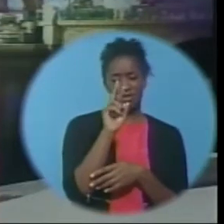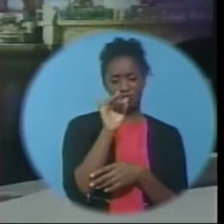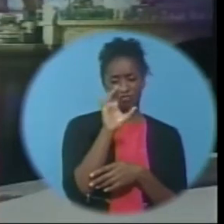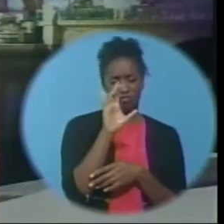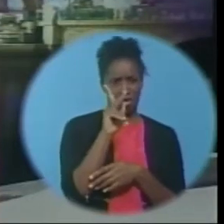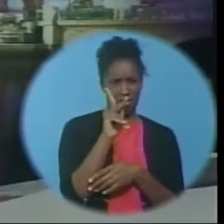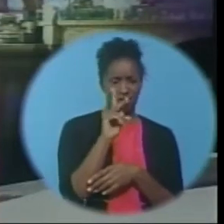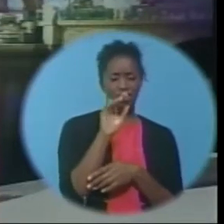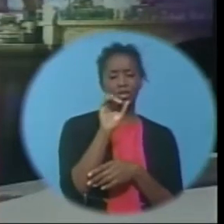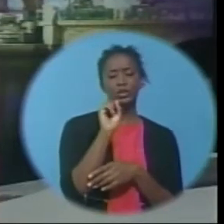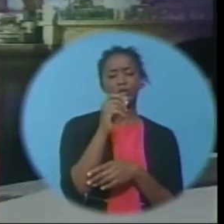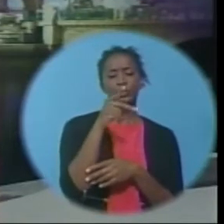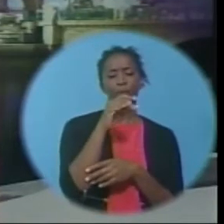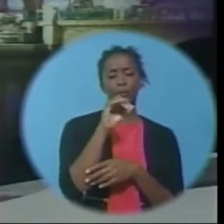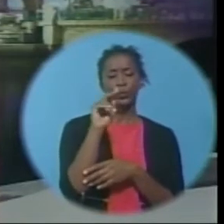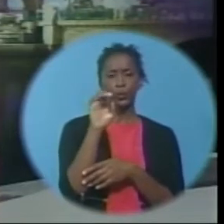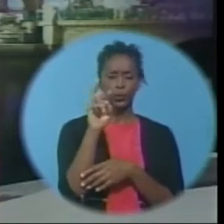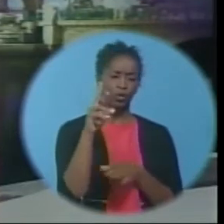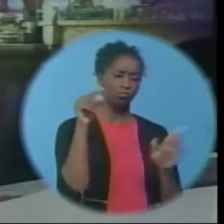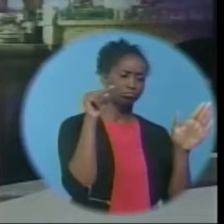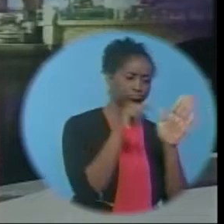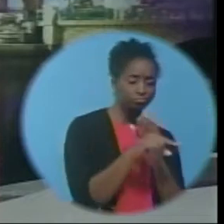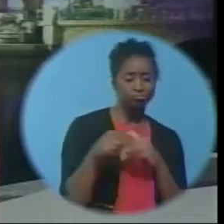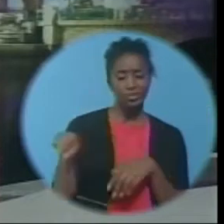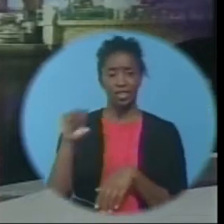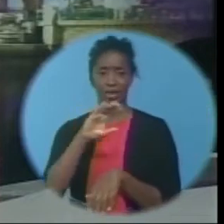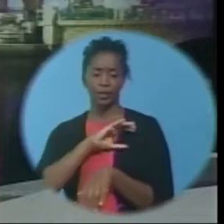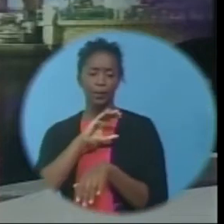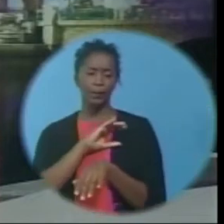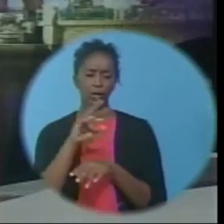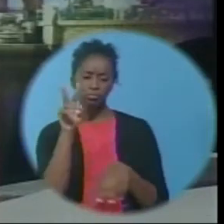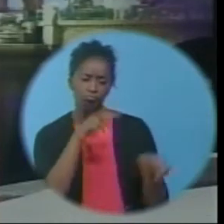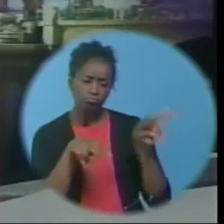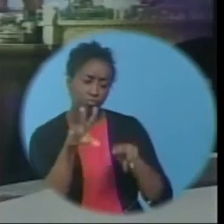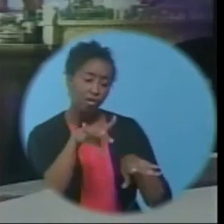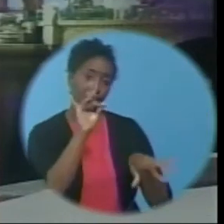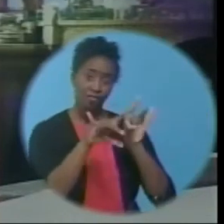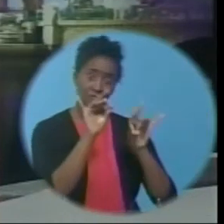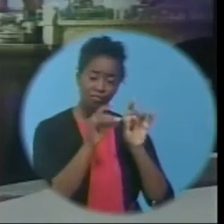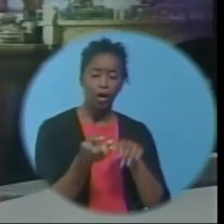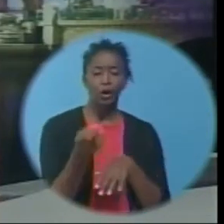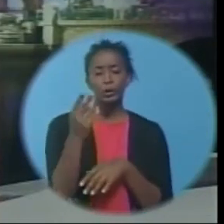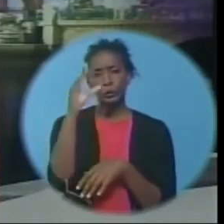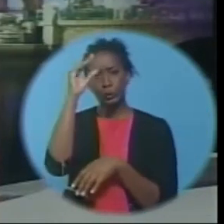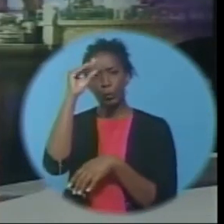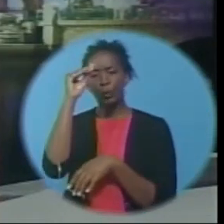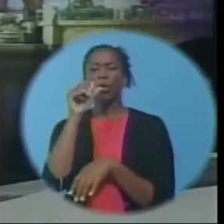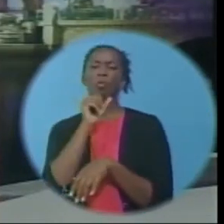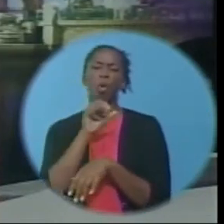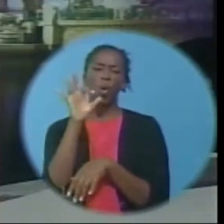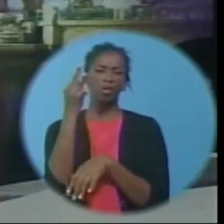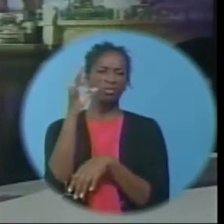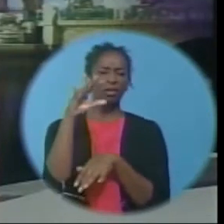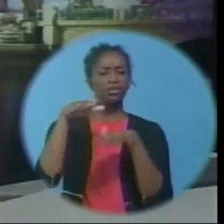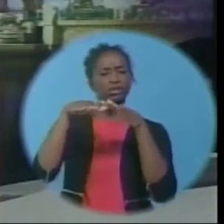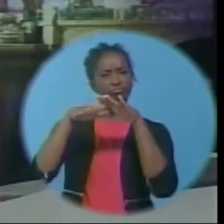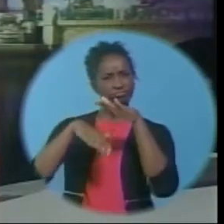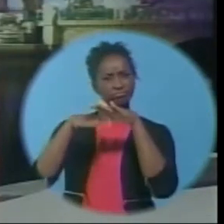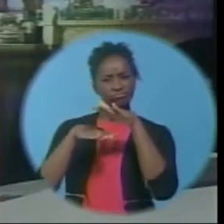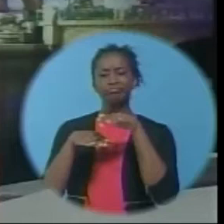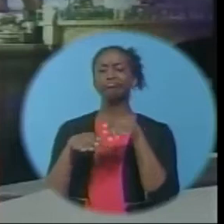some headway with their investigations into his death. 2 teenage boys are currently assisting police with their